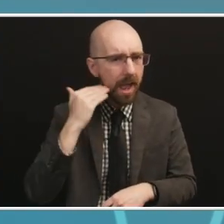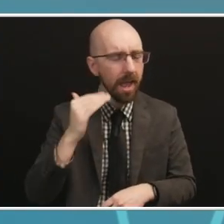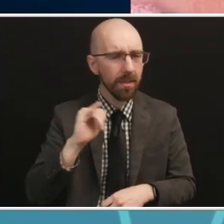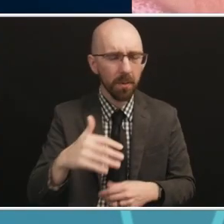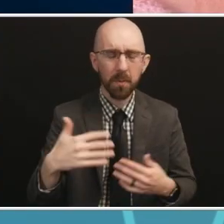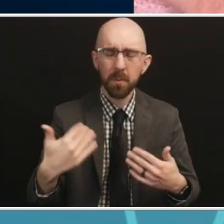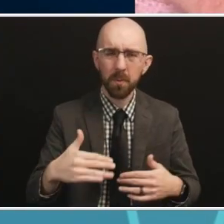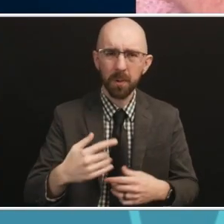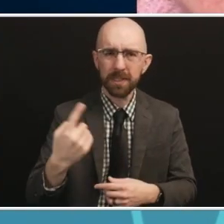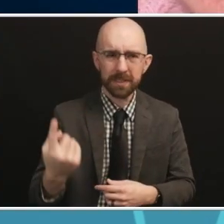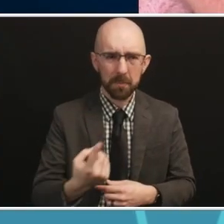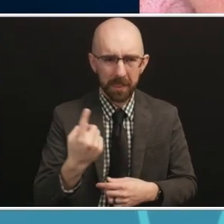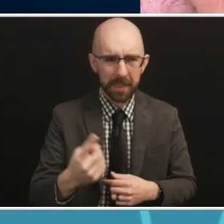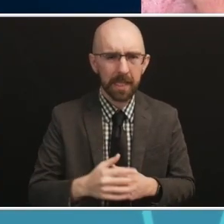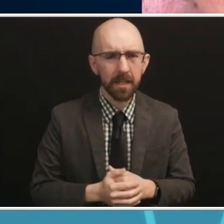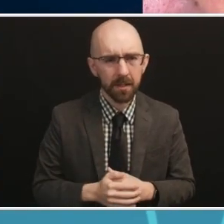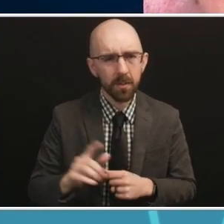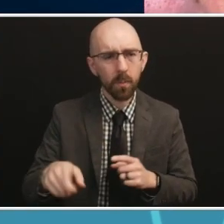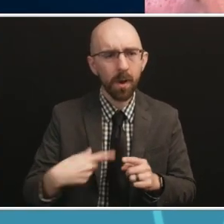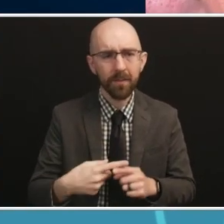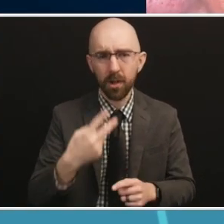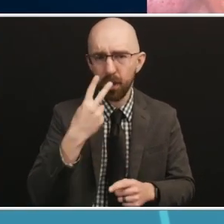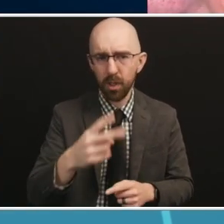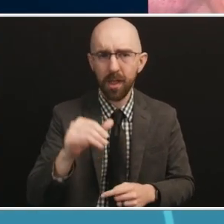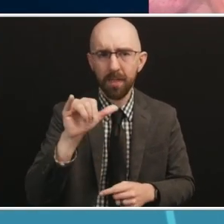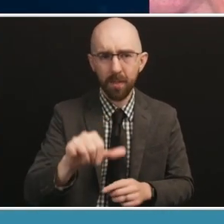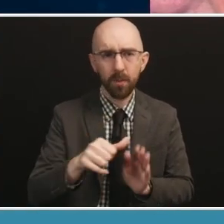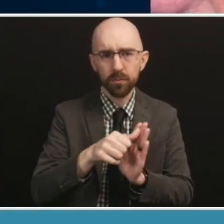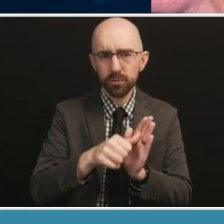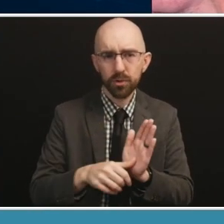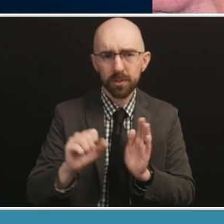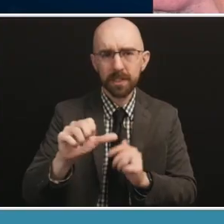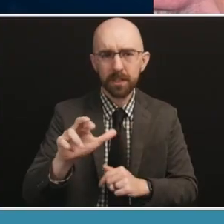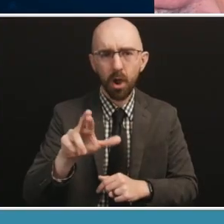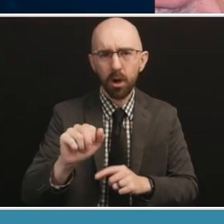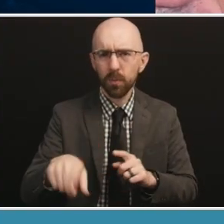something. When looking at those surgery scars, when was it?